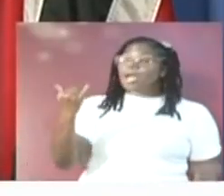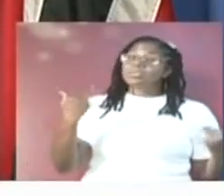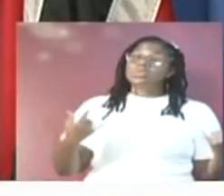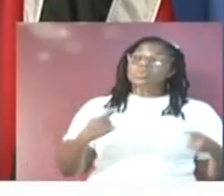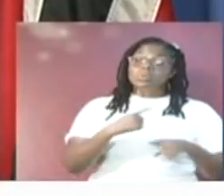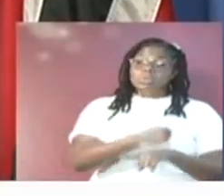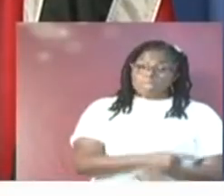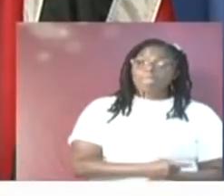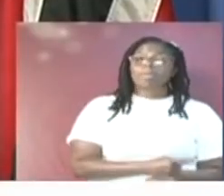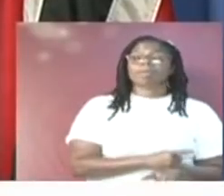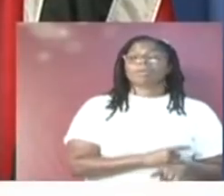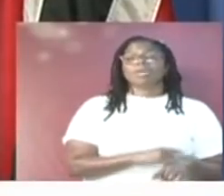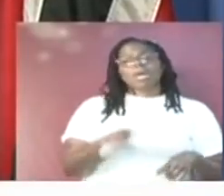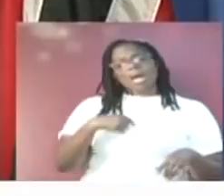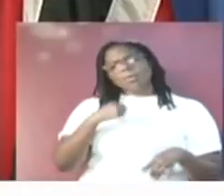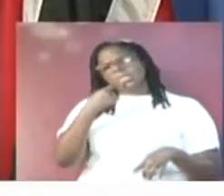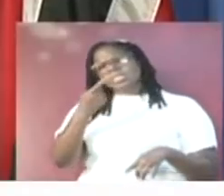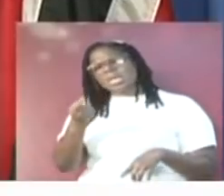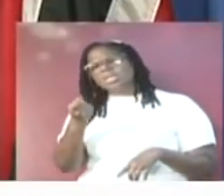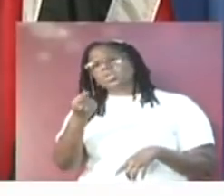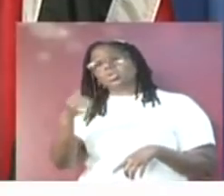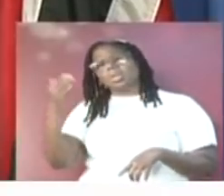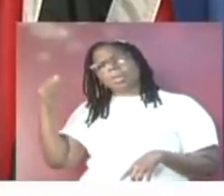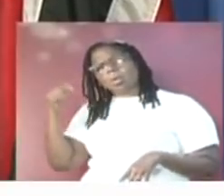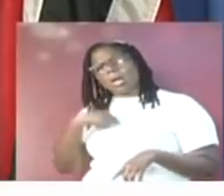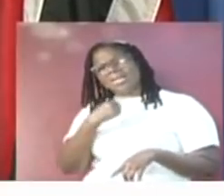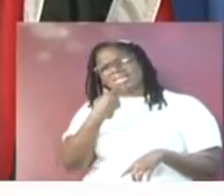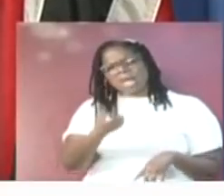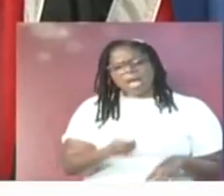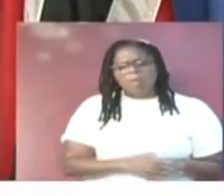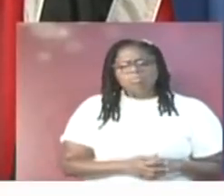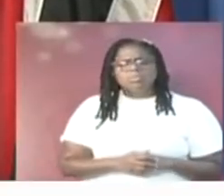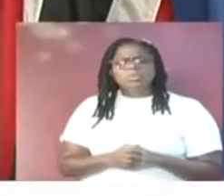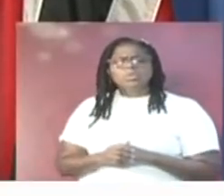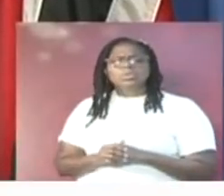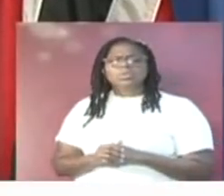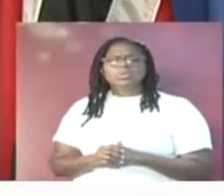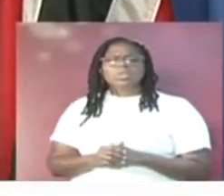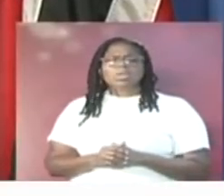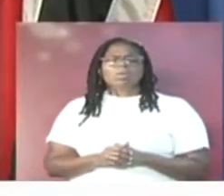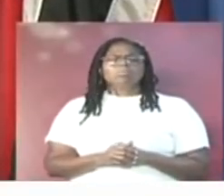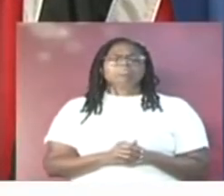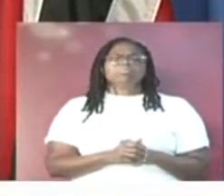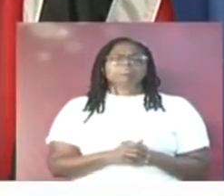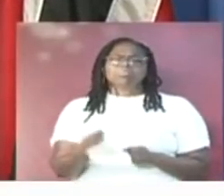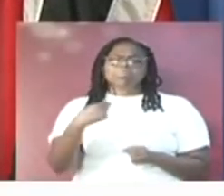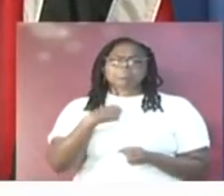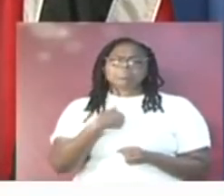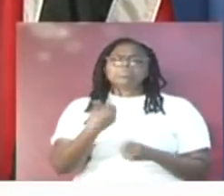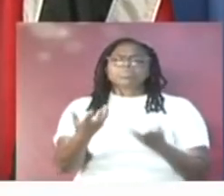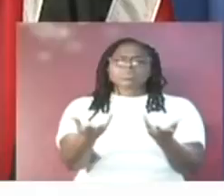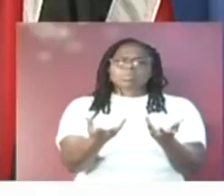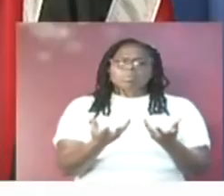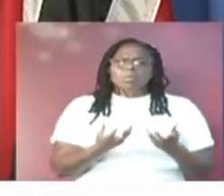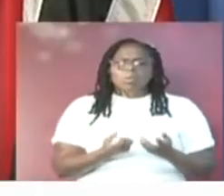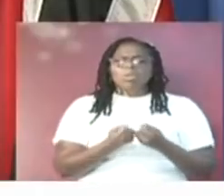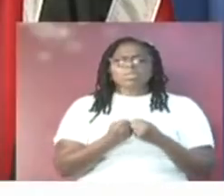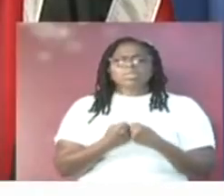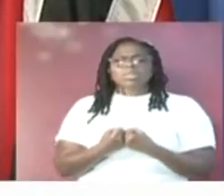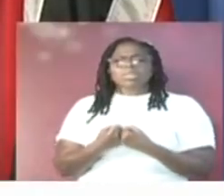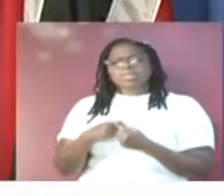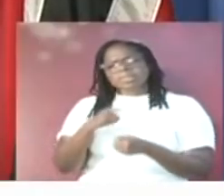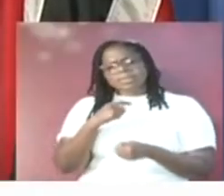I was mentioning to you a while ago that when I met you on Thursday, I had intended to make the restrictions on